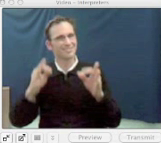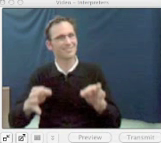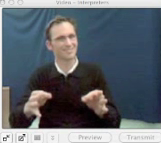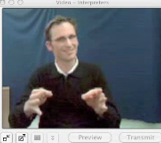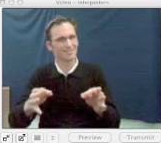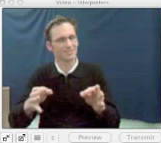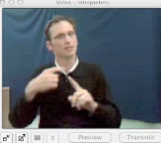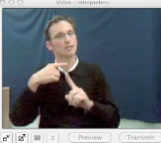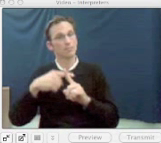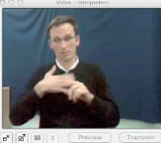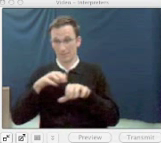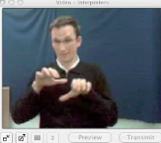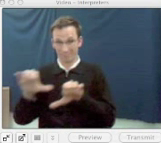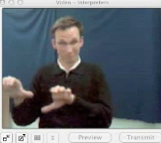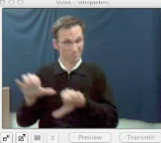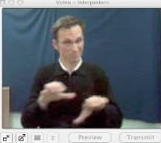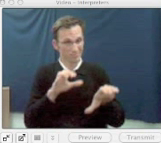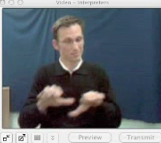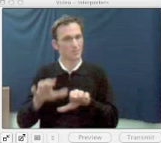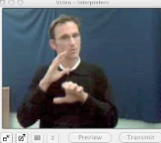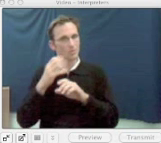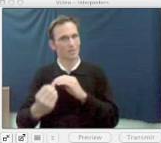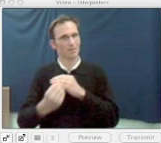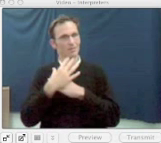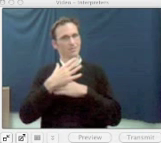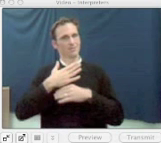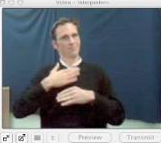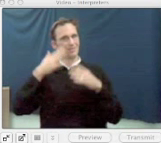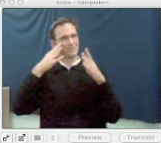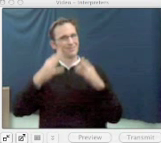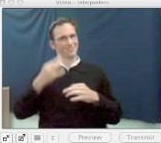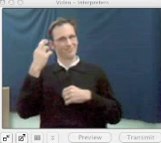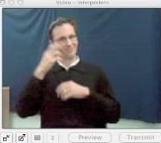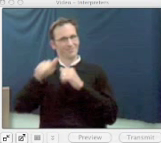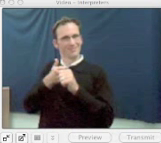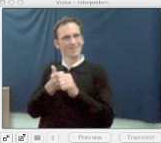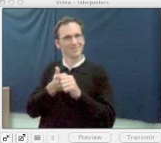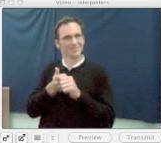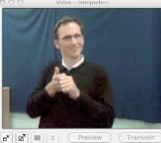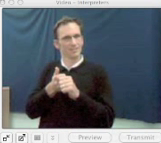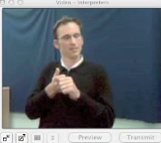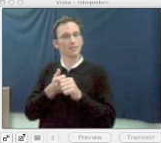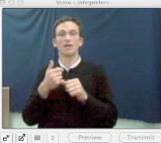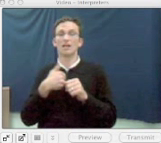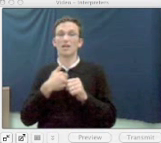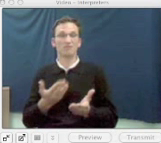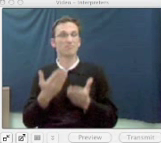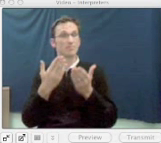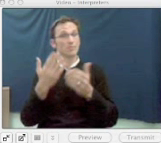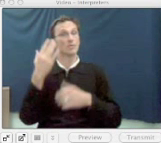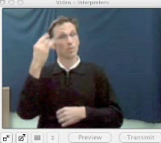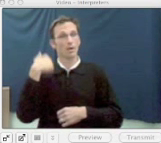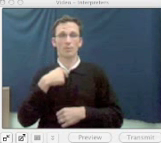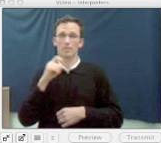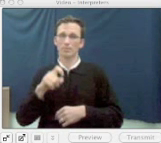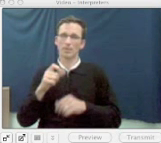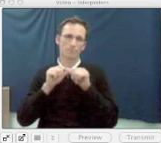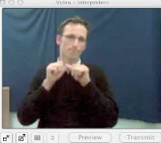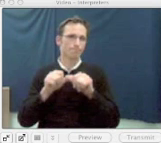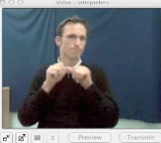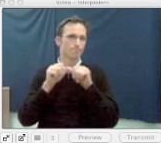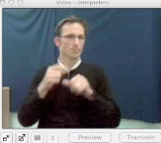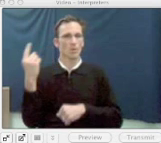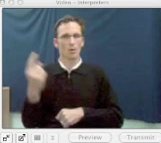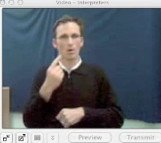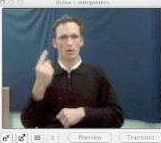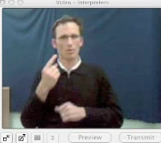and the actions that we undertake. The only way I would suggest that we can constantly re-examine our values and principles